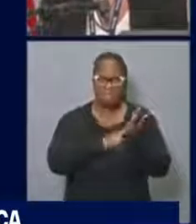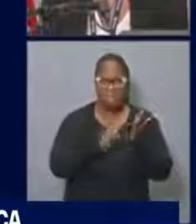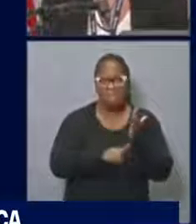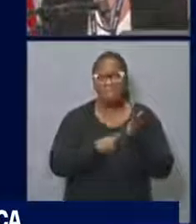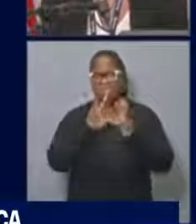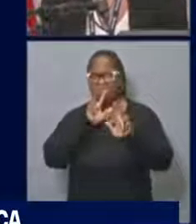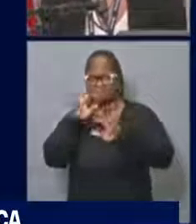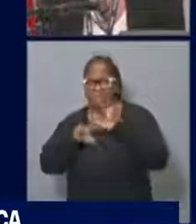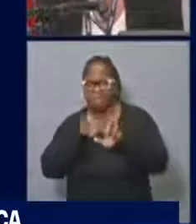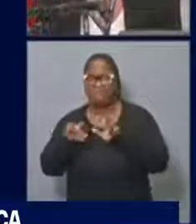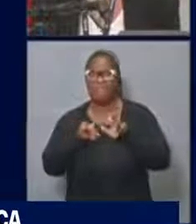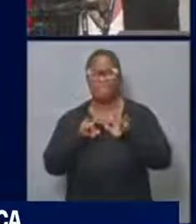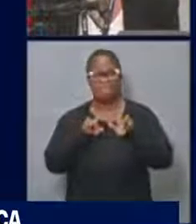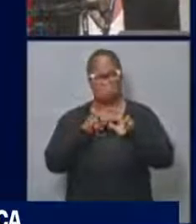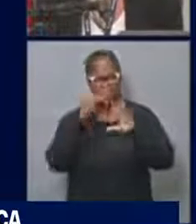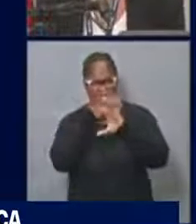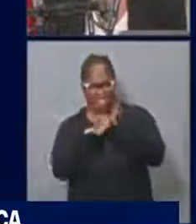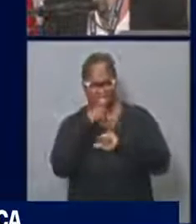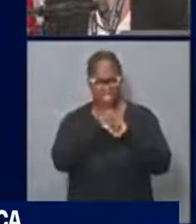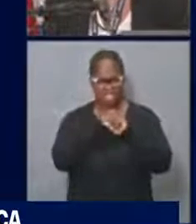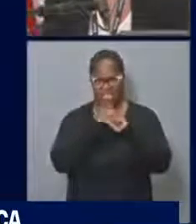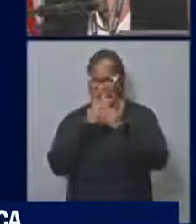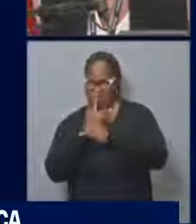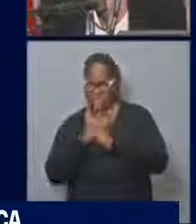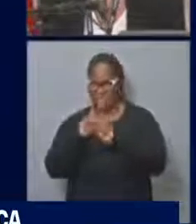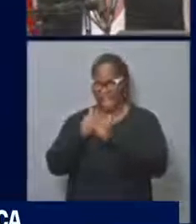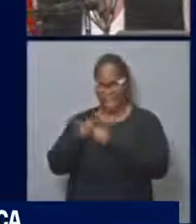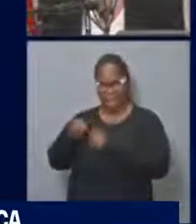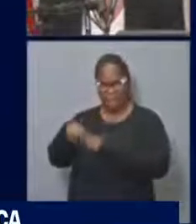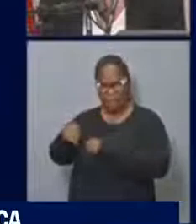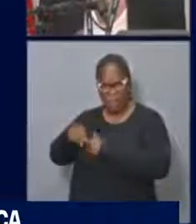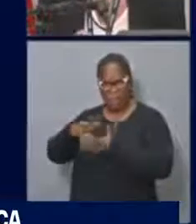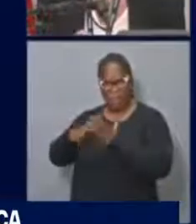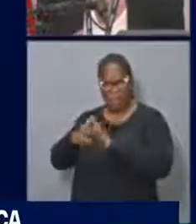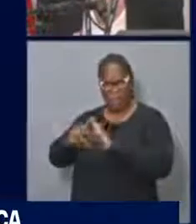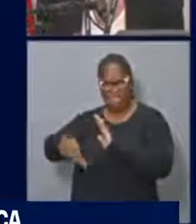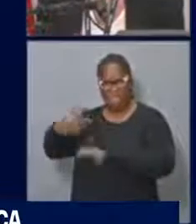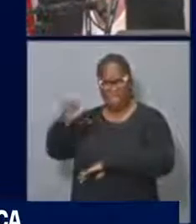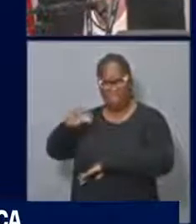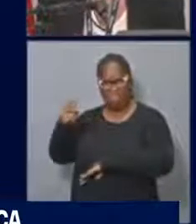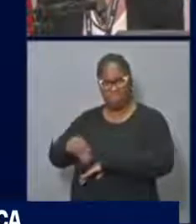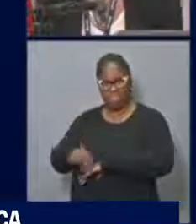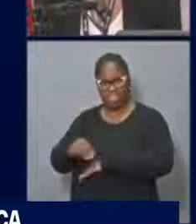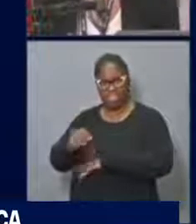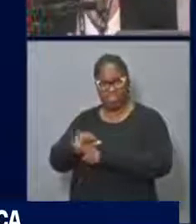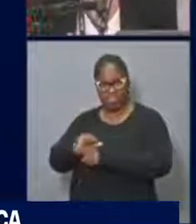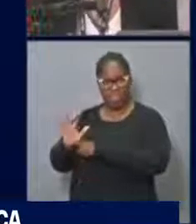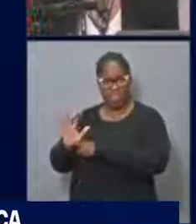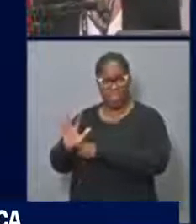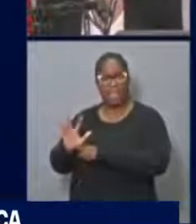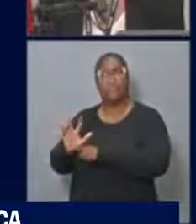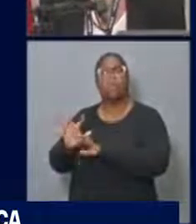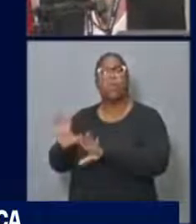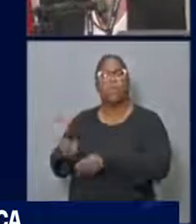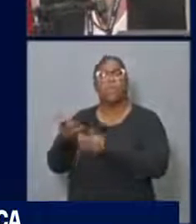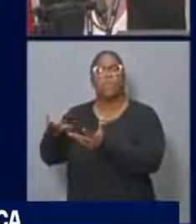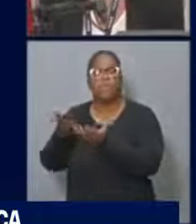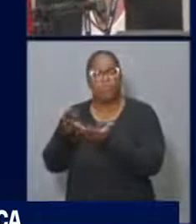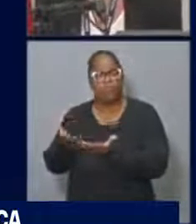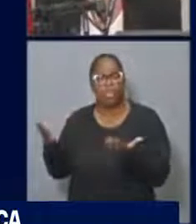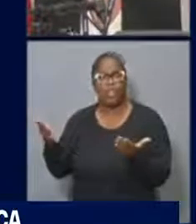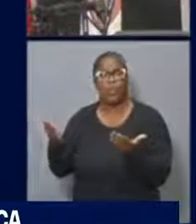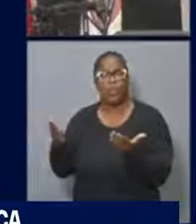those communities experiencing the highest rates of COVID-19 have resources that allow residents to be